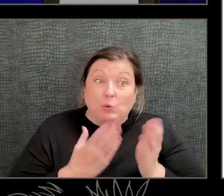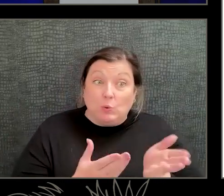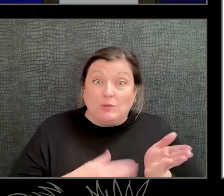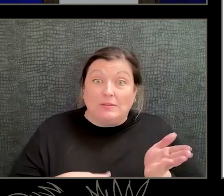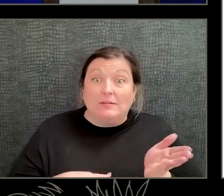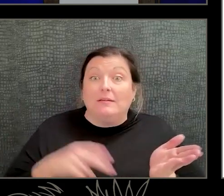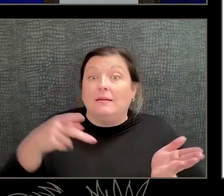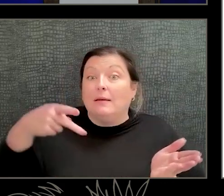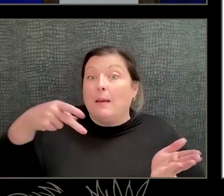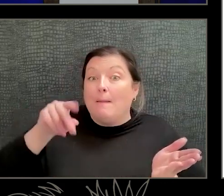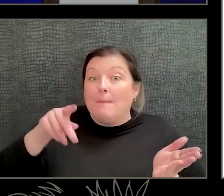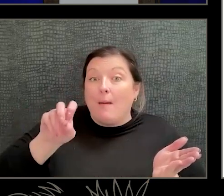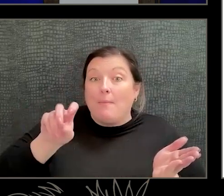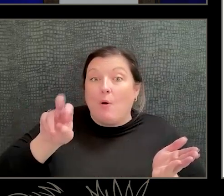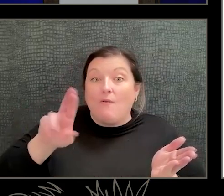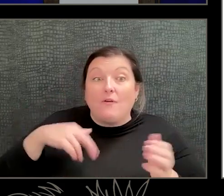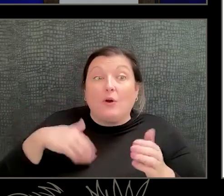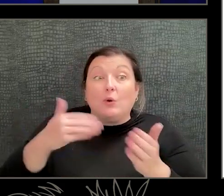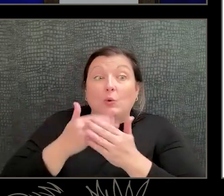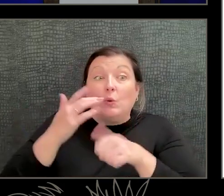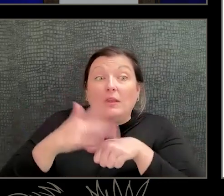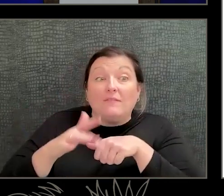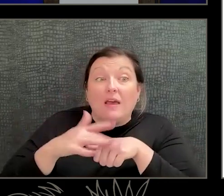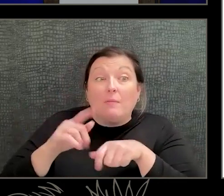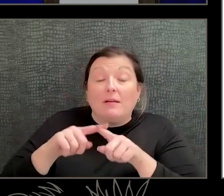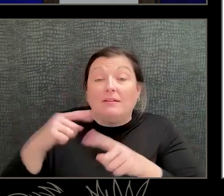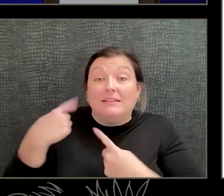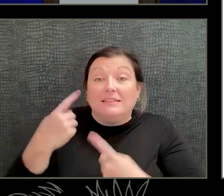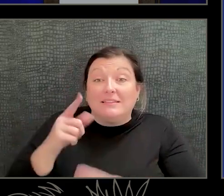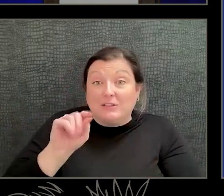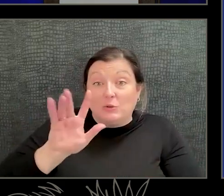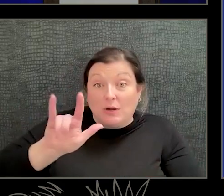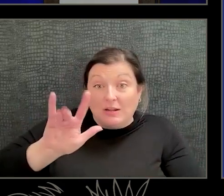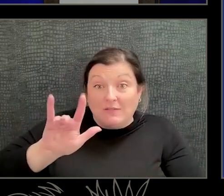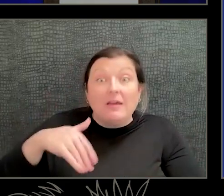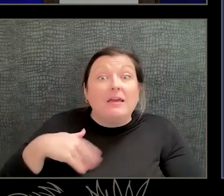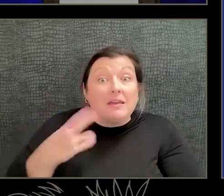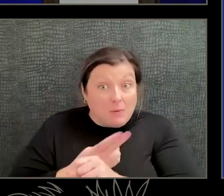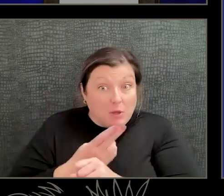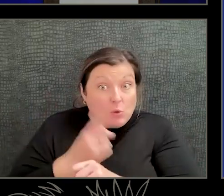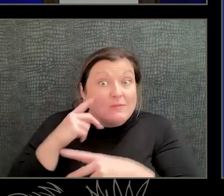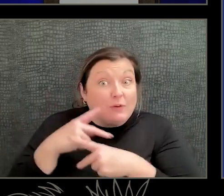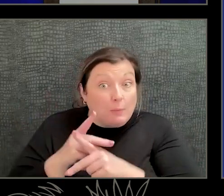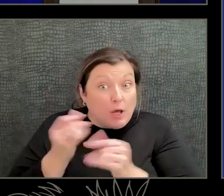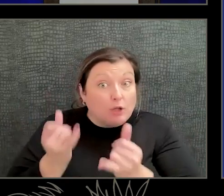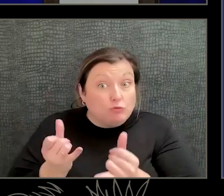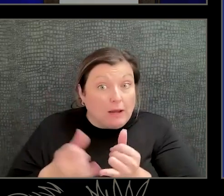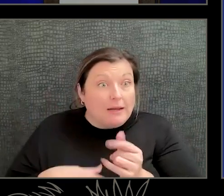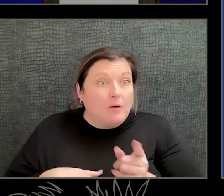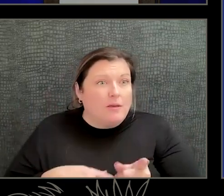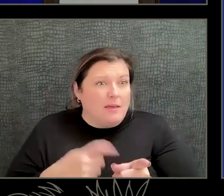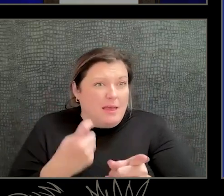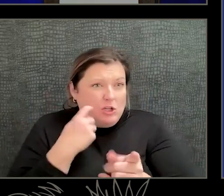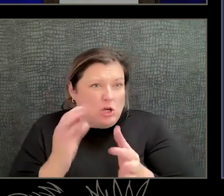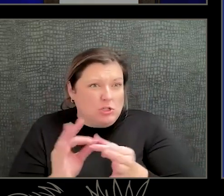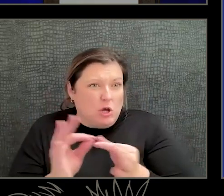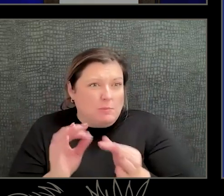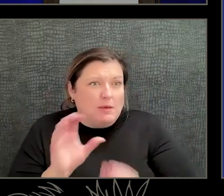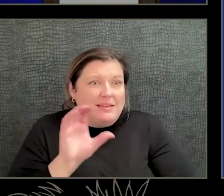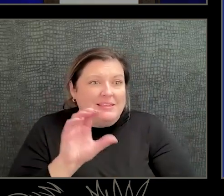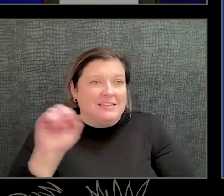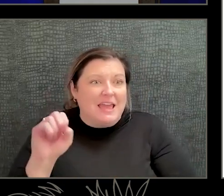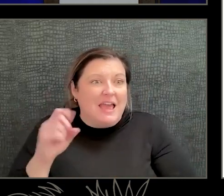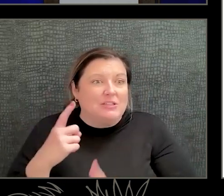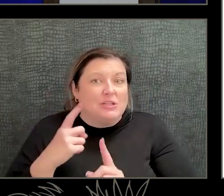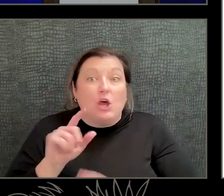So popover, newly available since 2025, can be used in production right now. And this is the one I was talking about with the CSS target that we